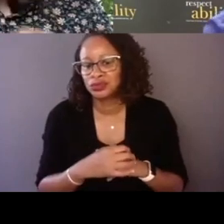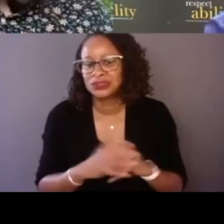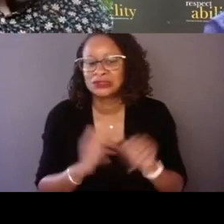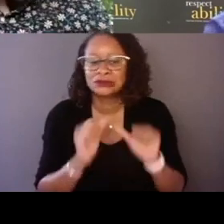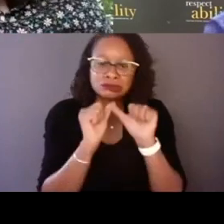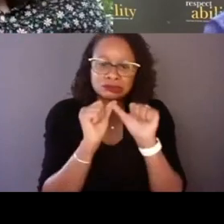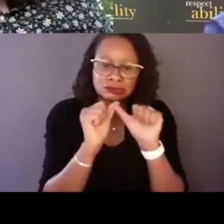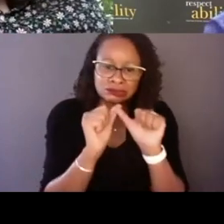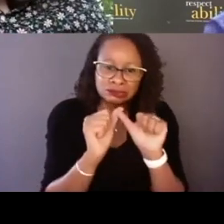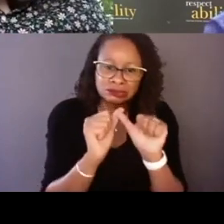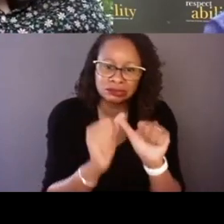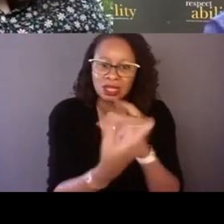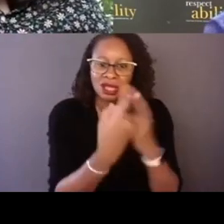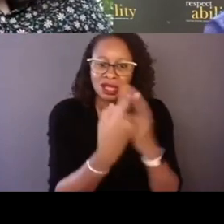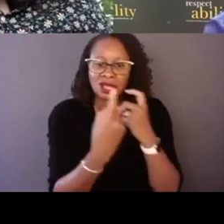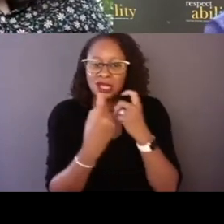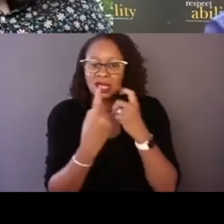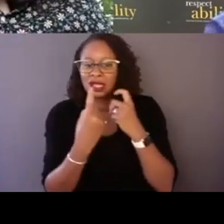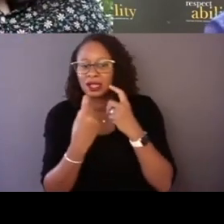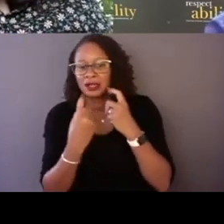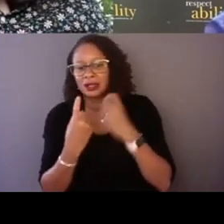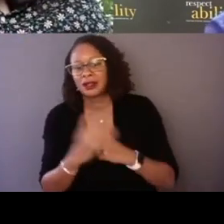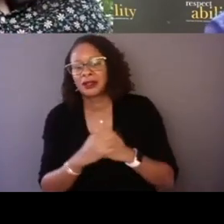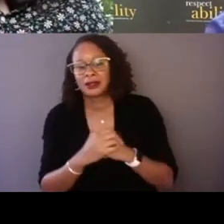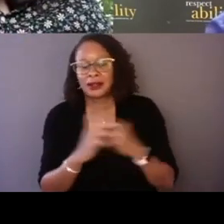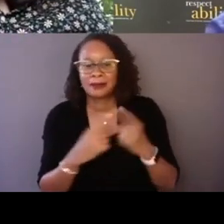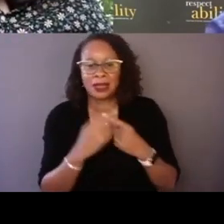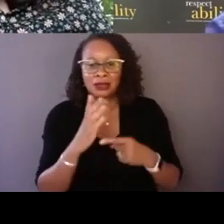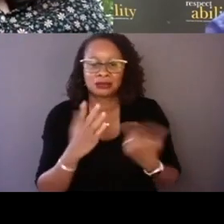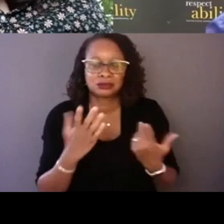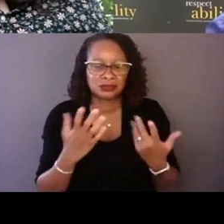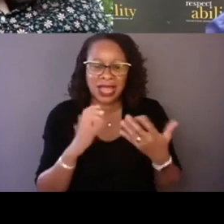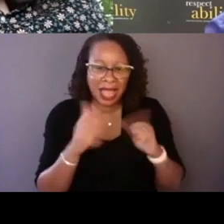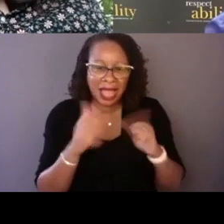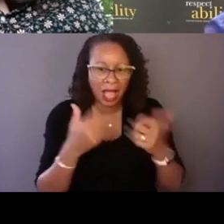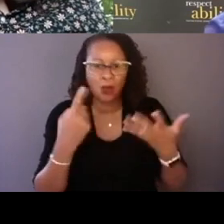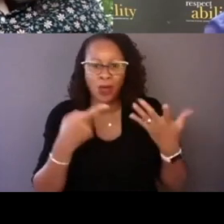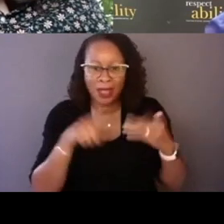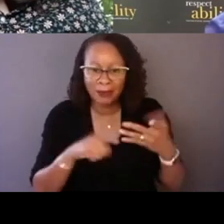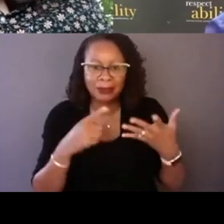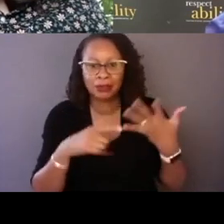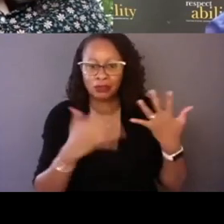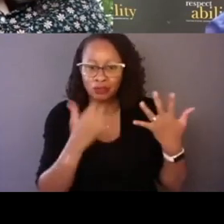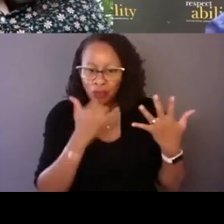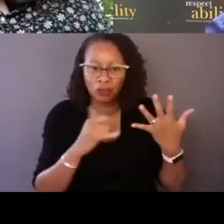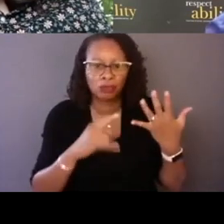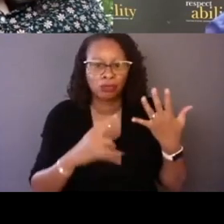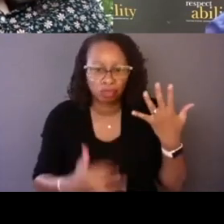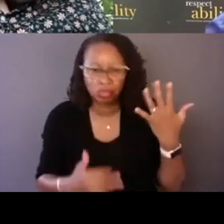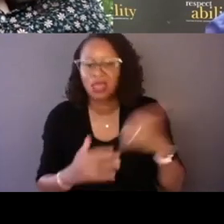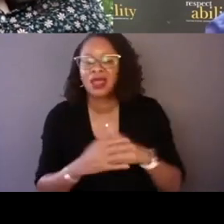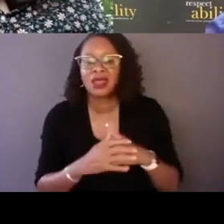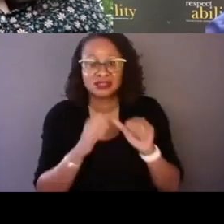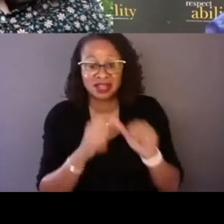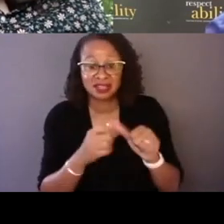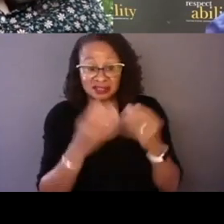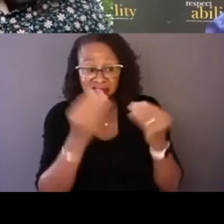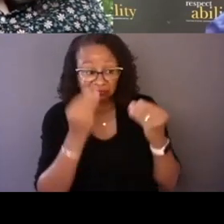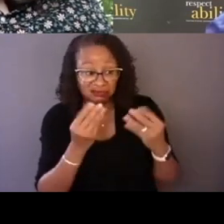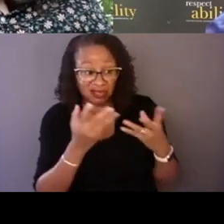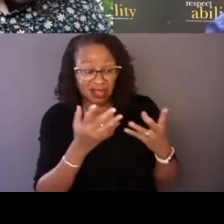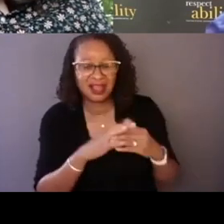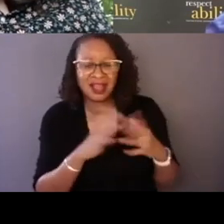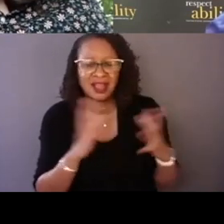constantly be asked the question, what happened to you, to constantly be told that there are some